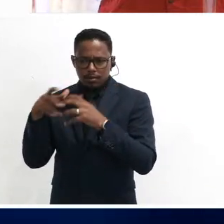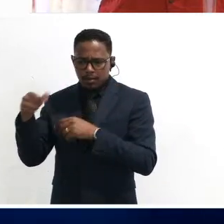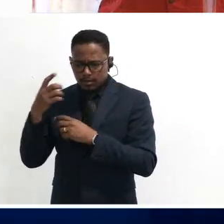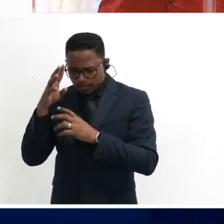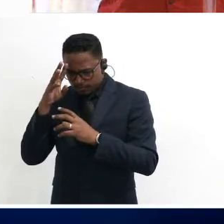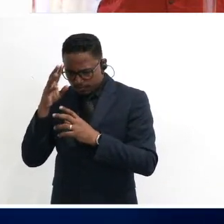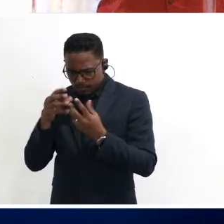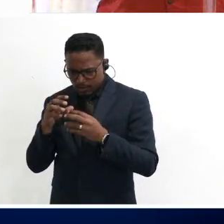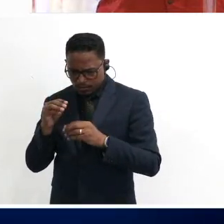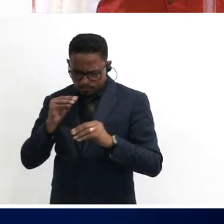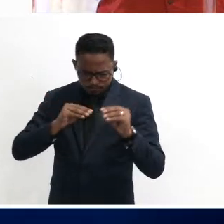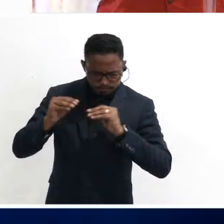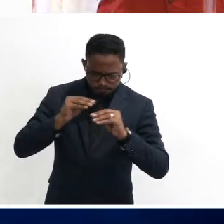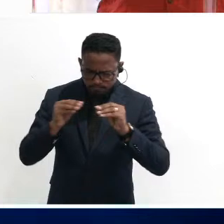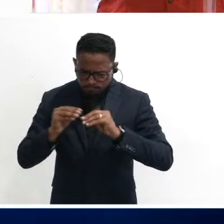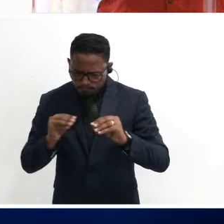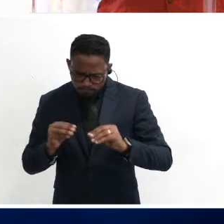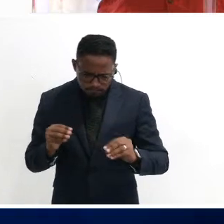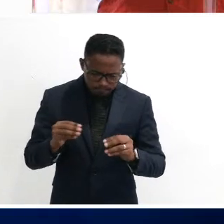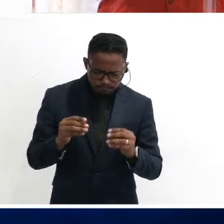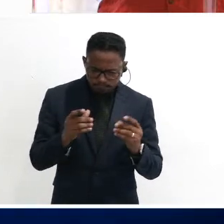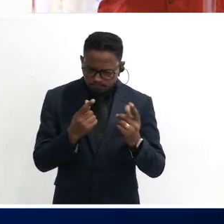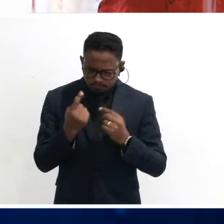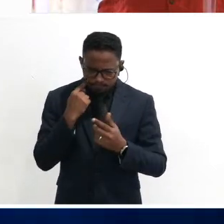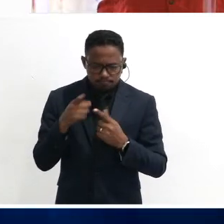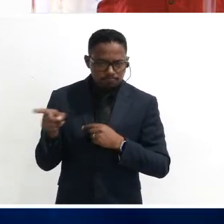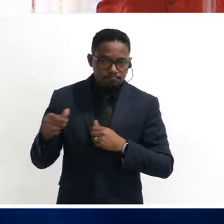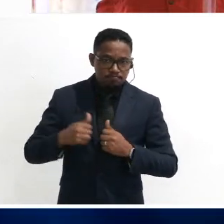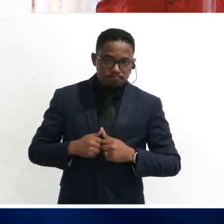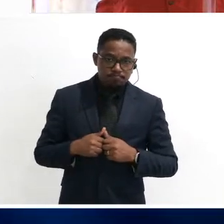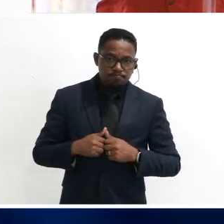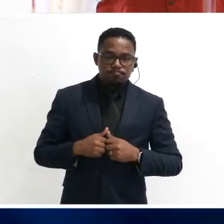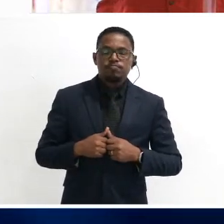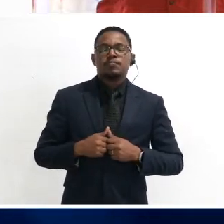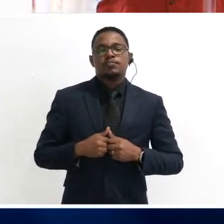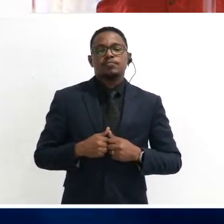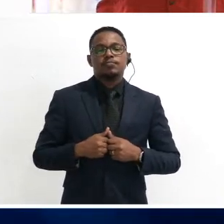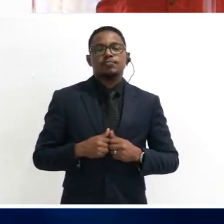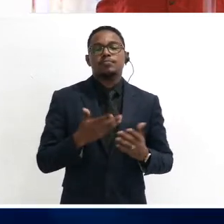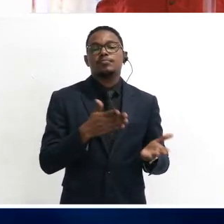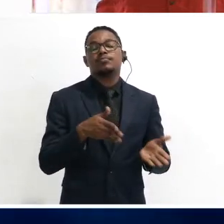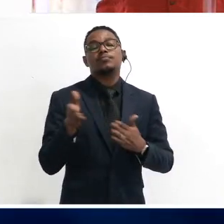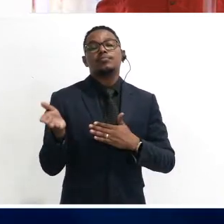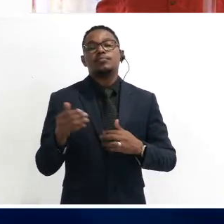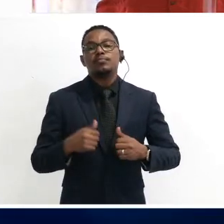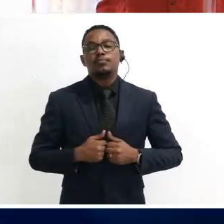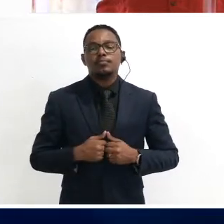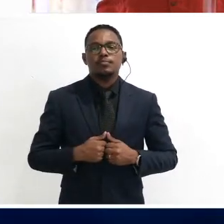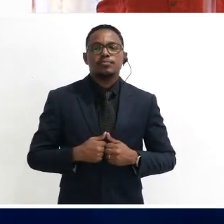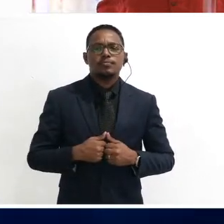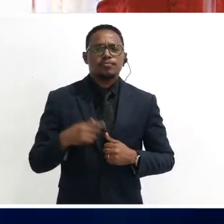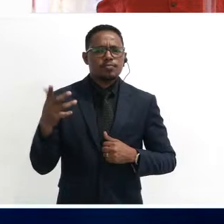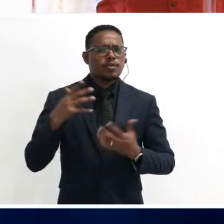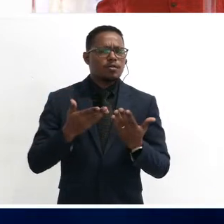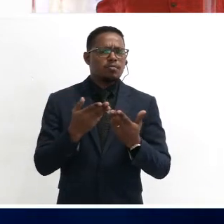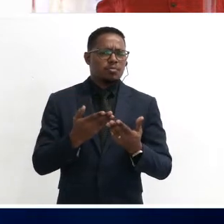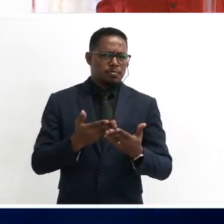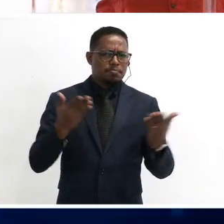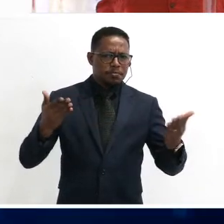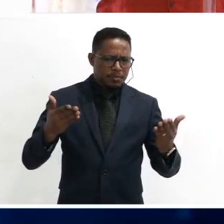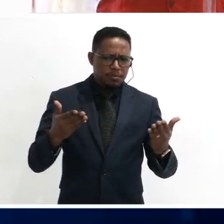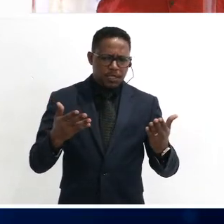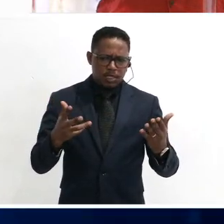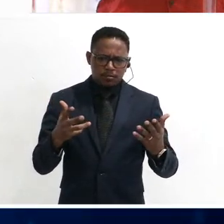In terms of materials, I mentioned for a lot of high performance packages, the substrate may be 50-60% of the